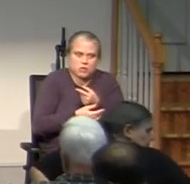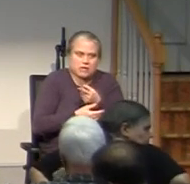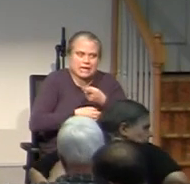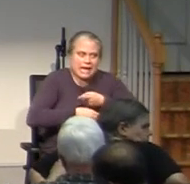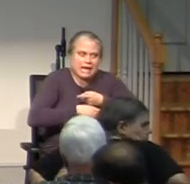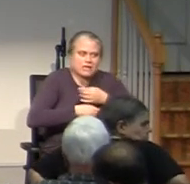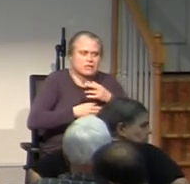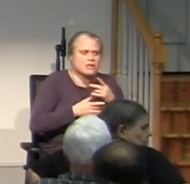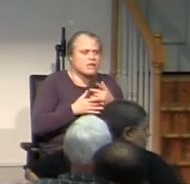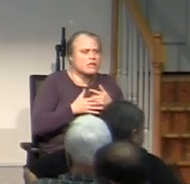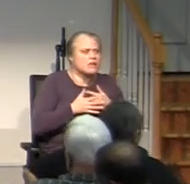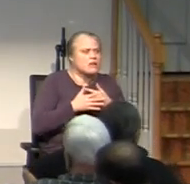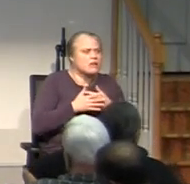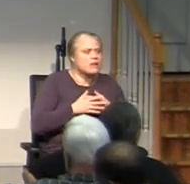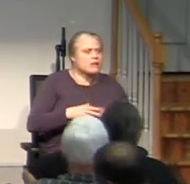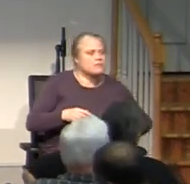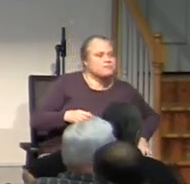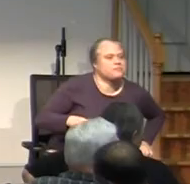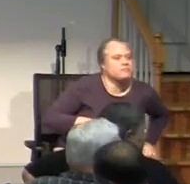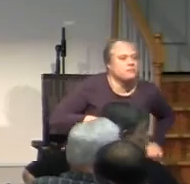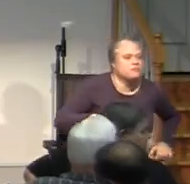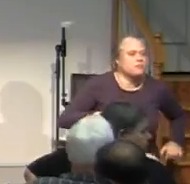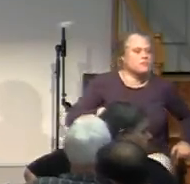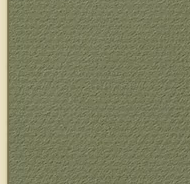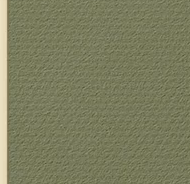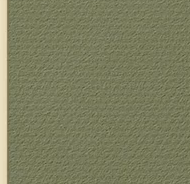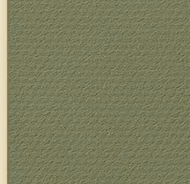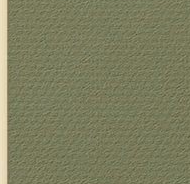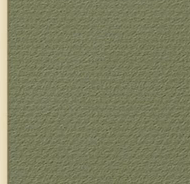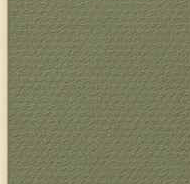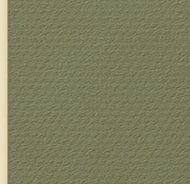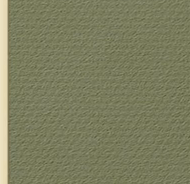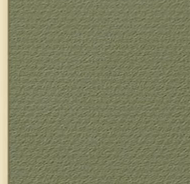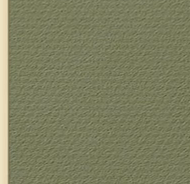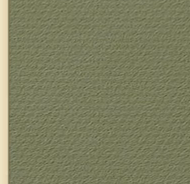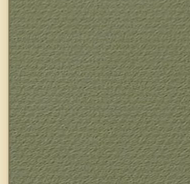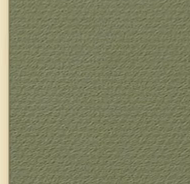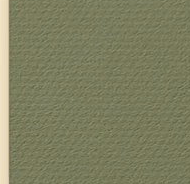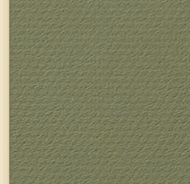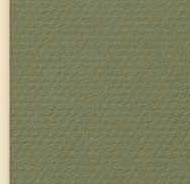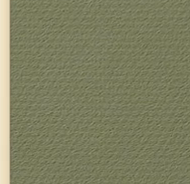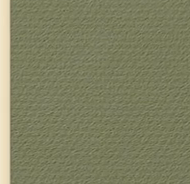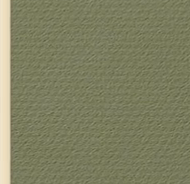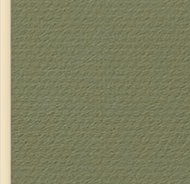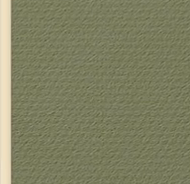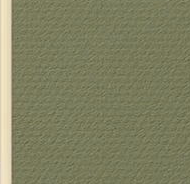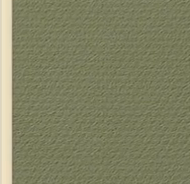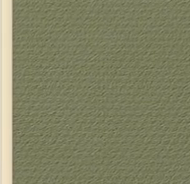heaven experience in this time? When God looks down on this planet,